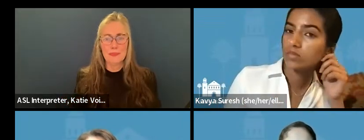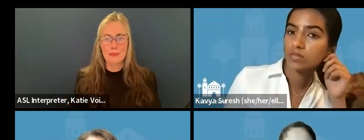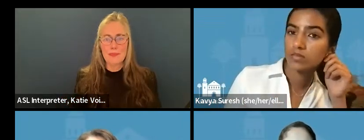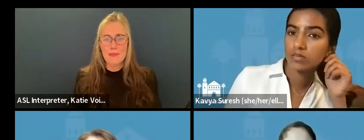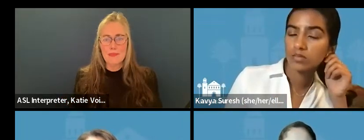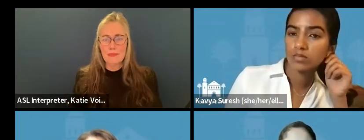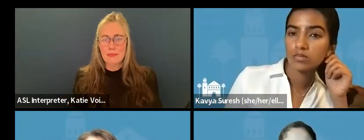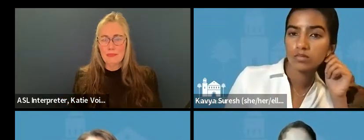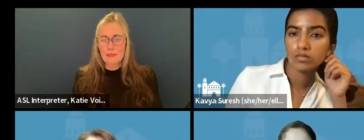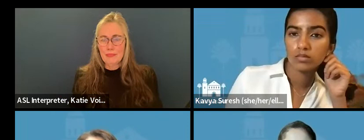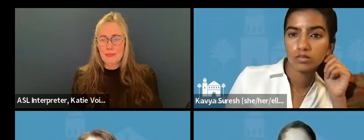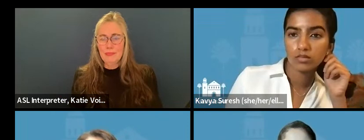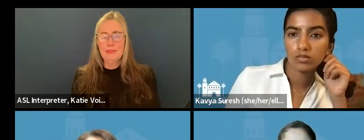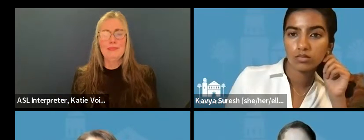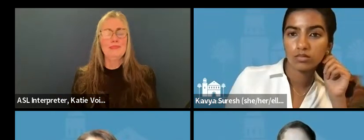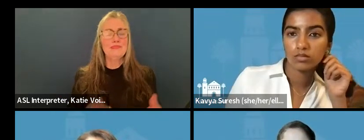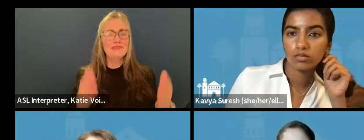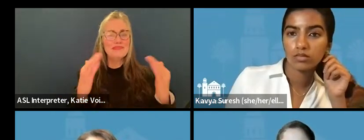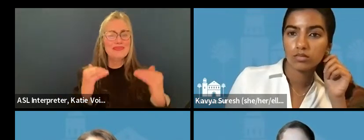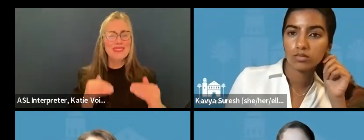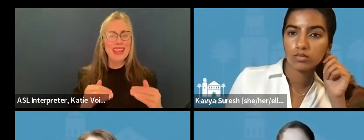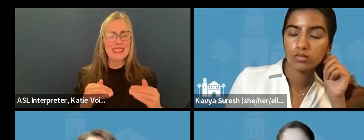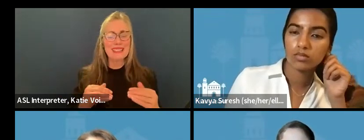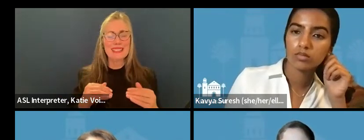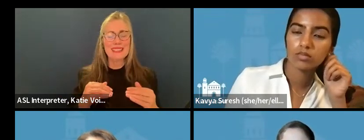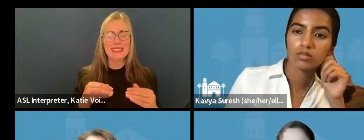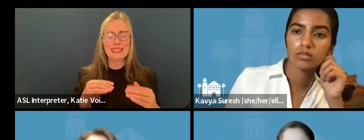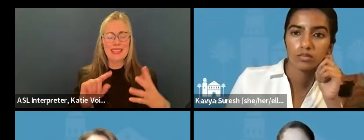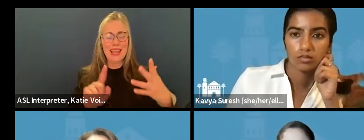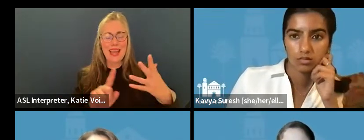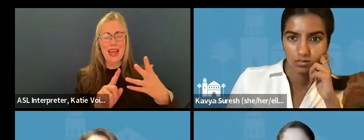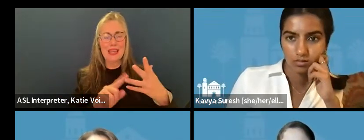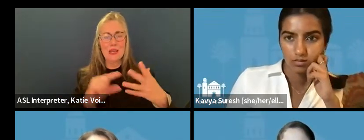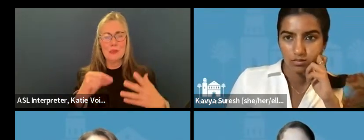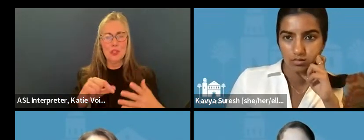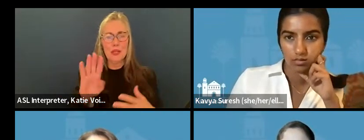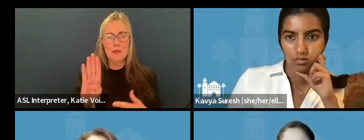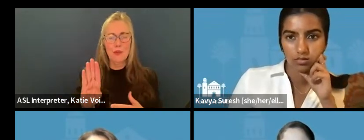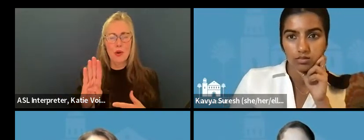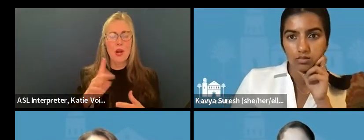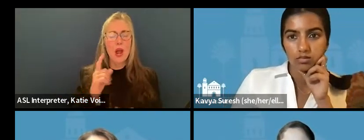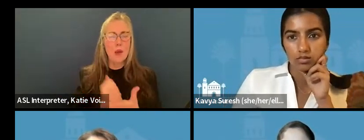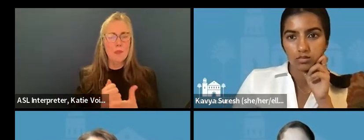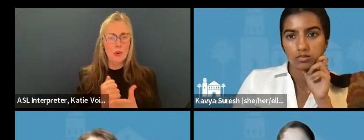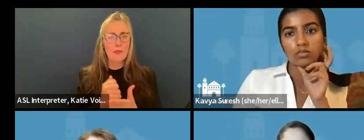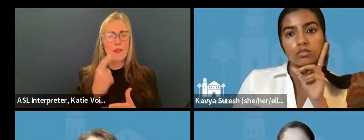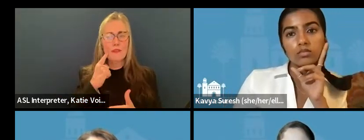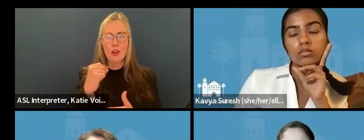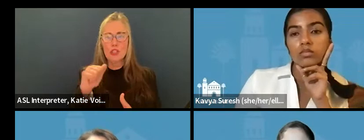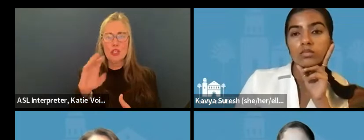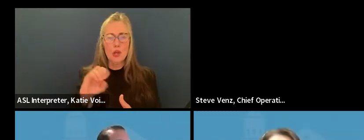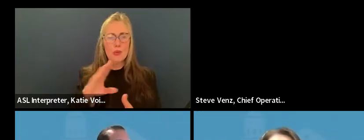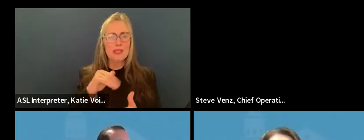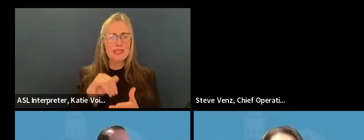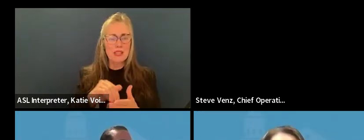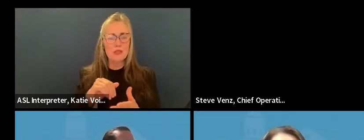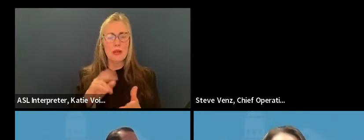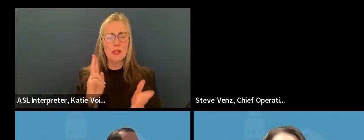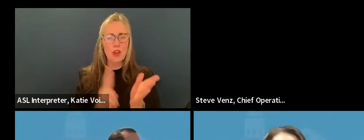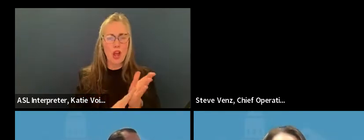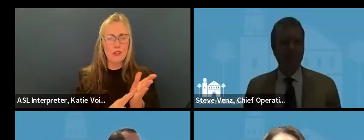Okay, we'll next move to item G4, approval and ratification of the GeoCentric contract. Superintendent's office to